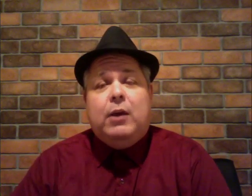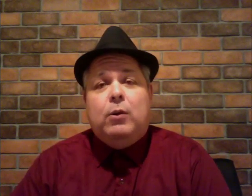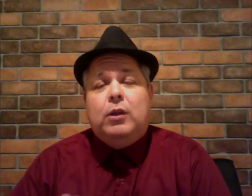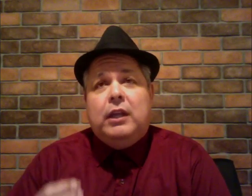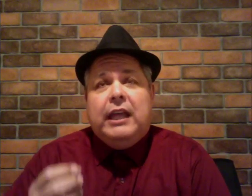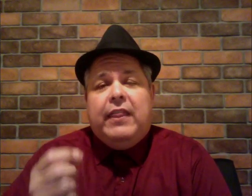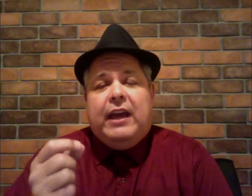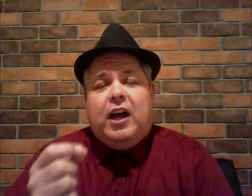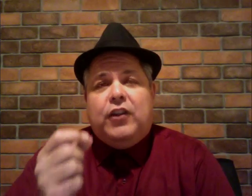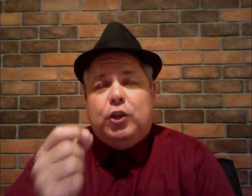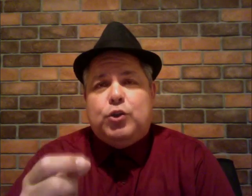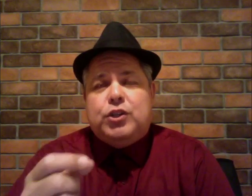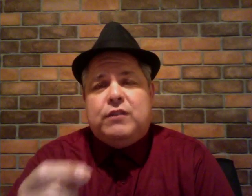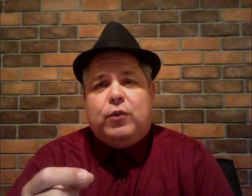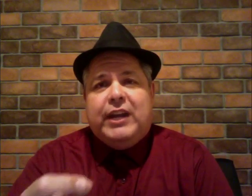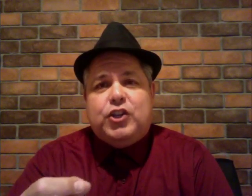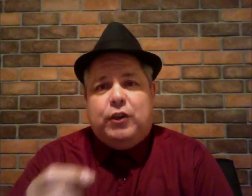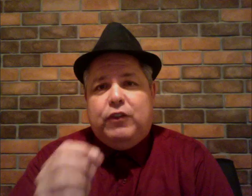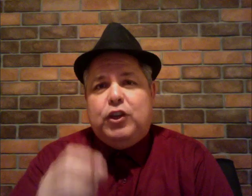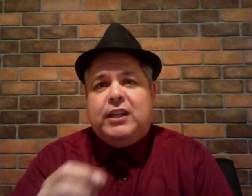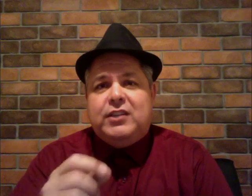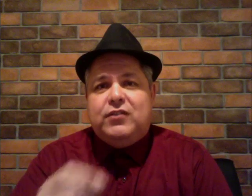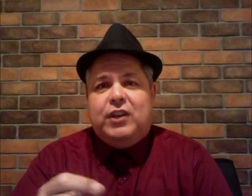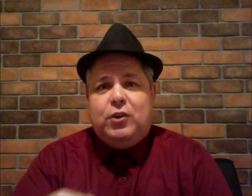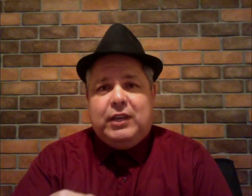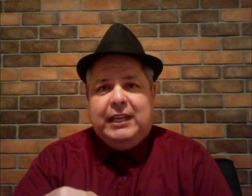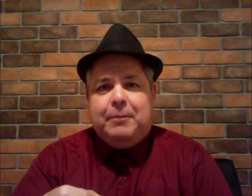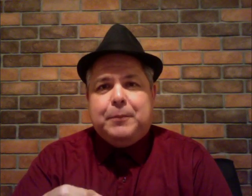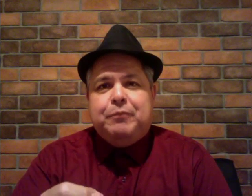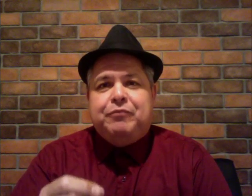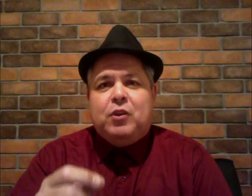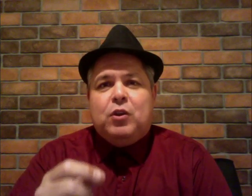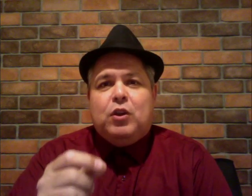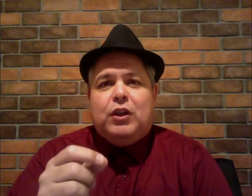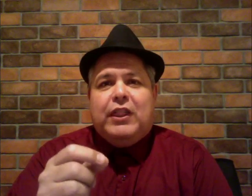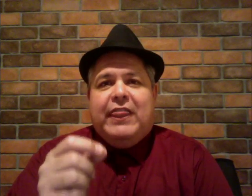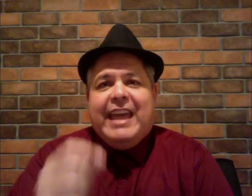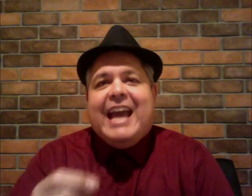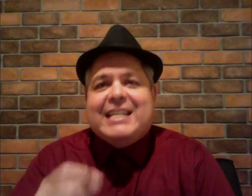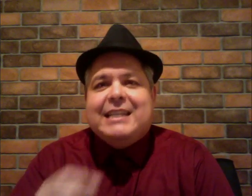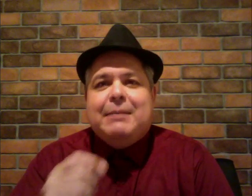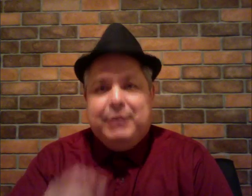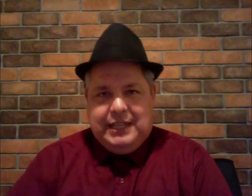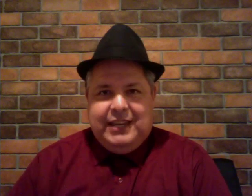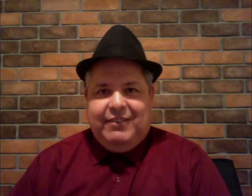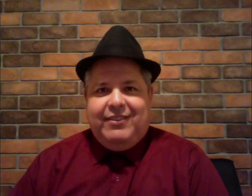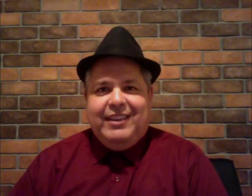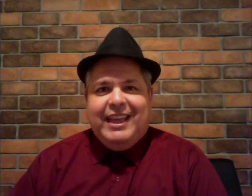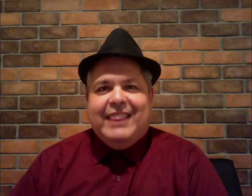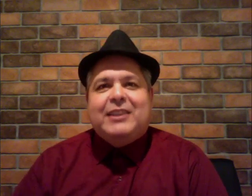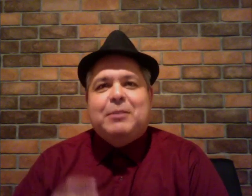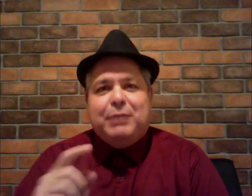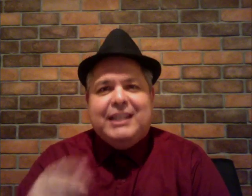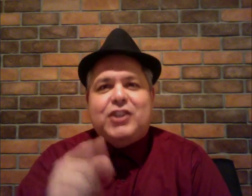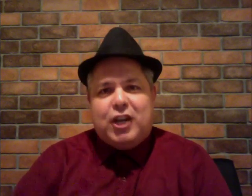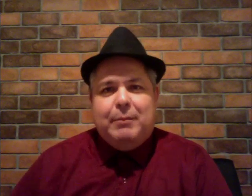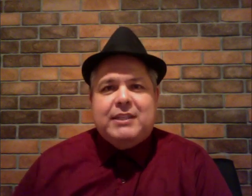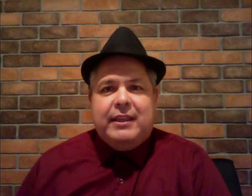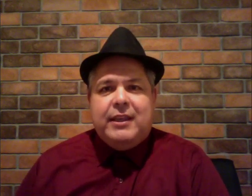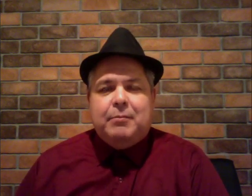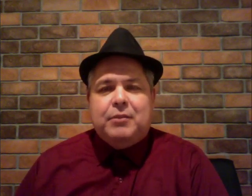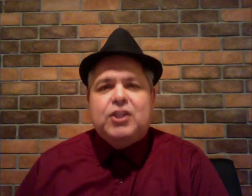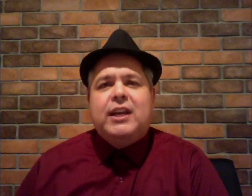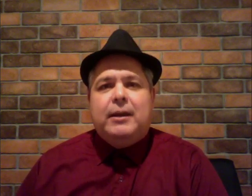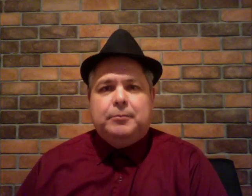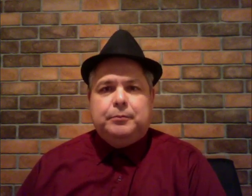bring out, that on the illusions of grandeur, if you look at this video clip, they actually believe that the police are coming